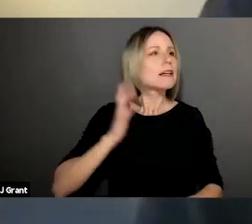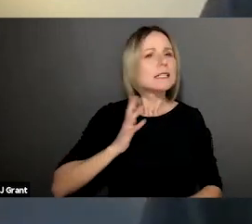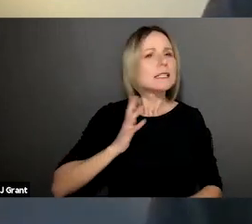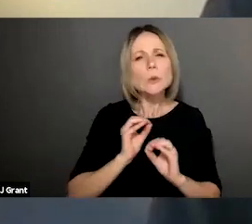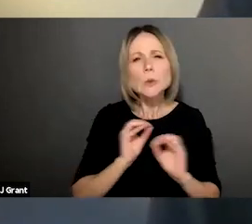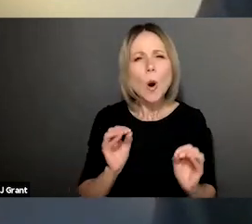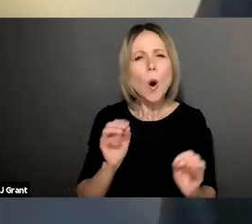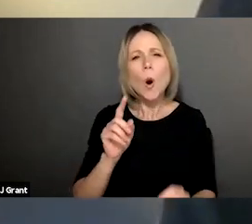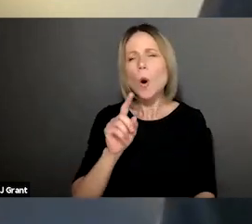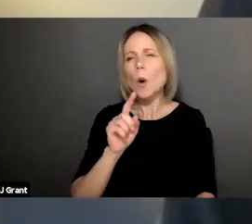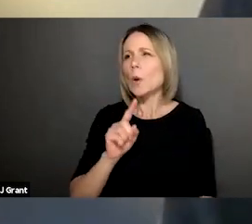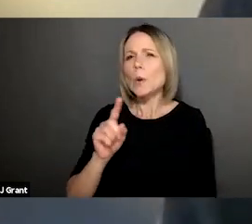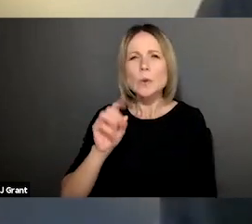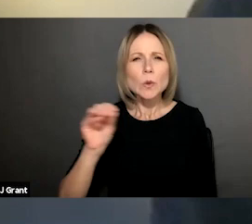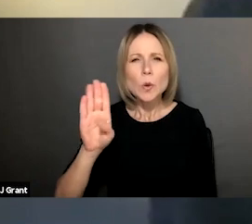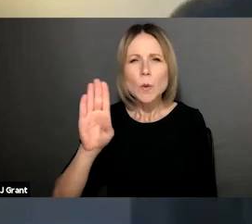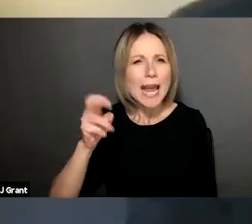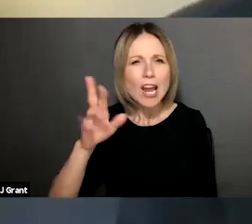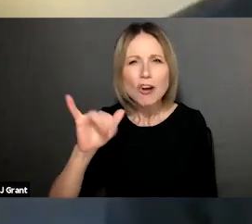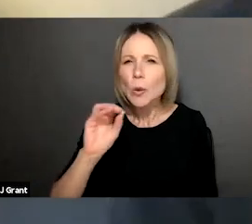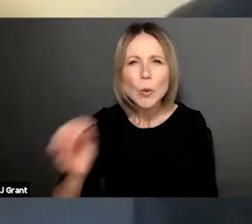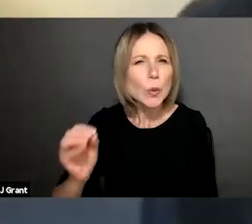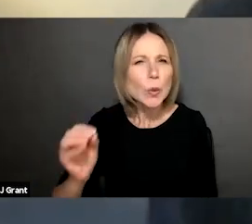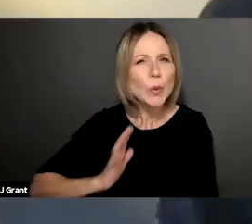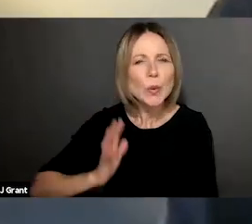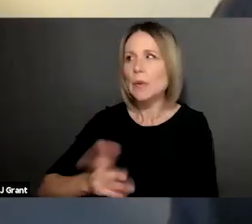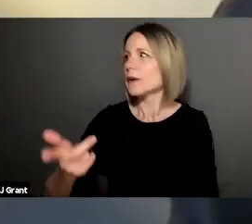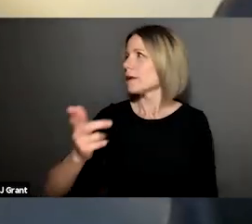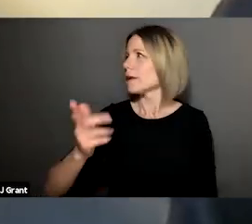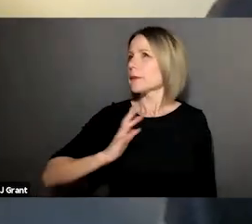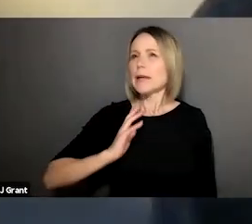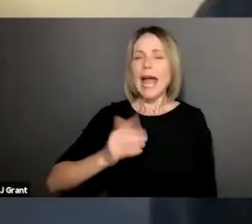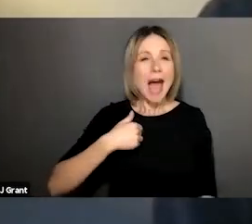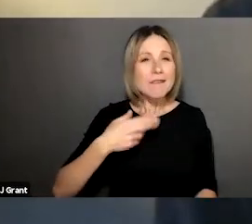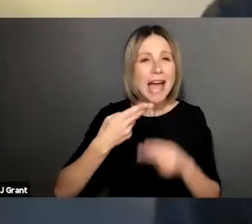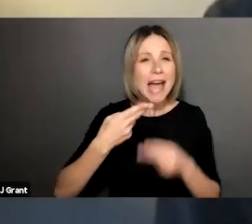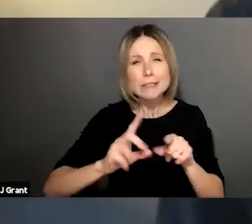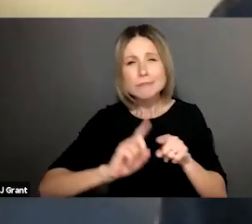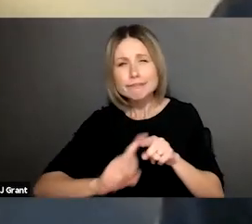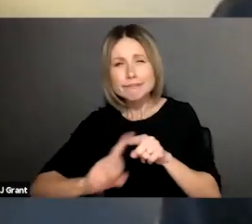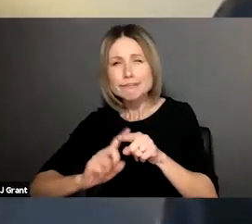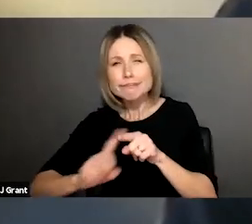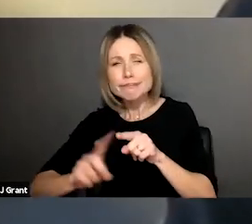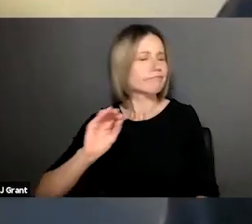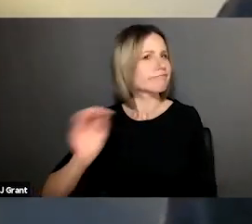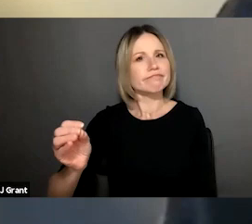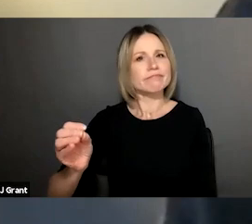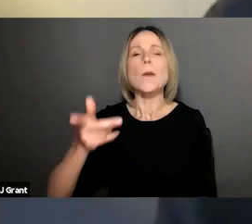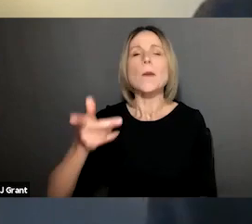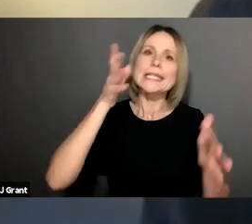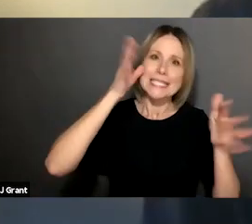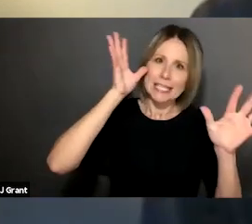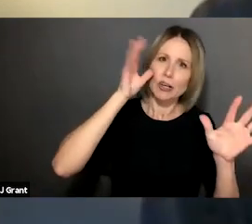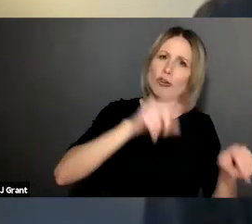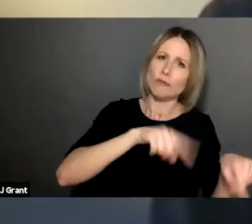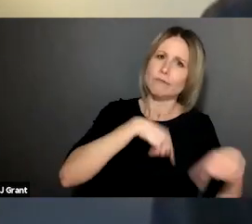of a plethora of options for excellent eggs. There sure was venison, but